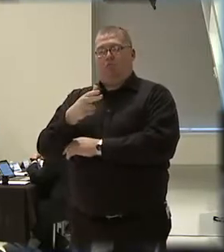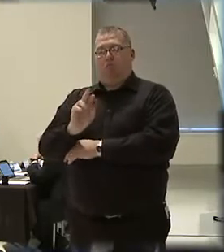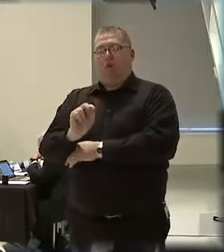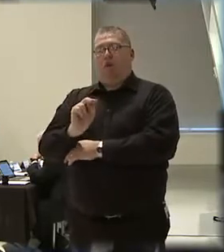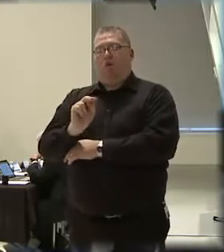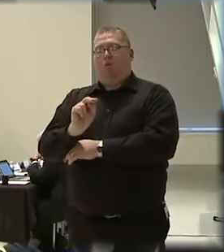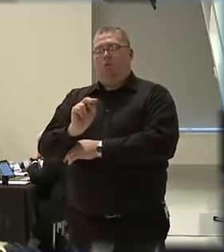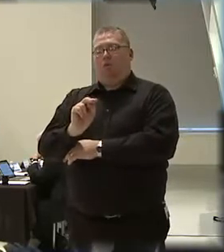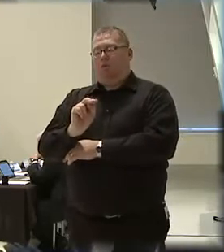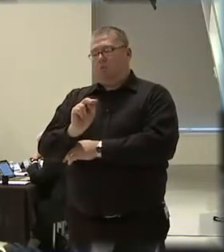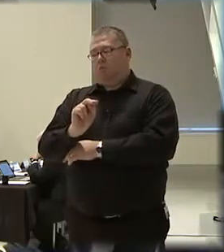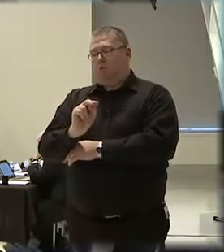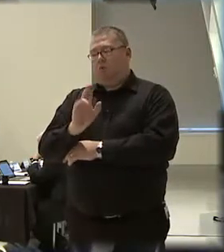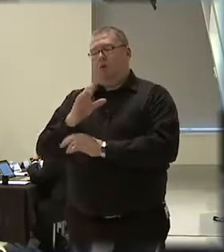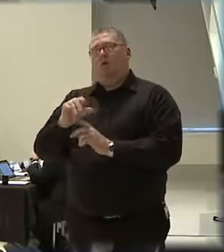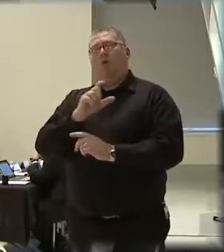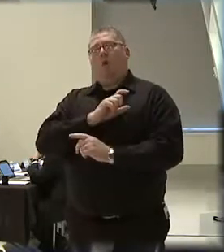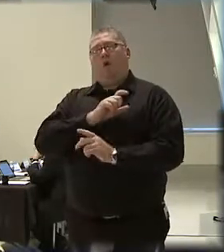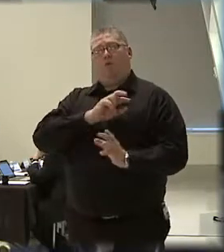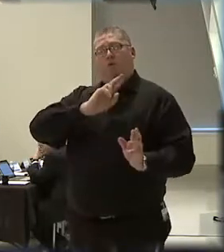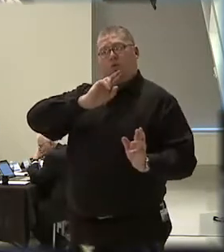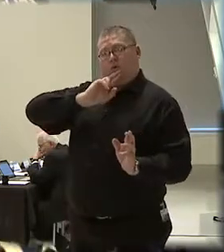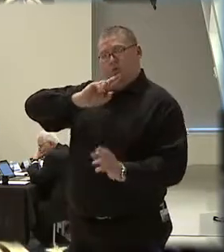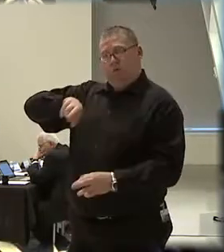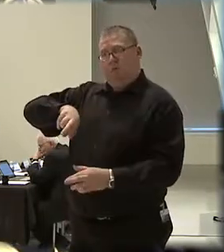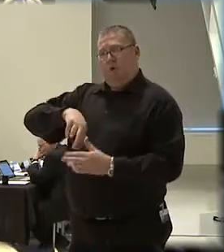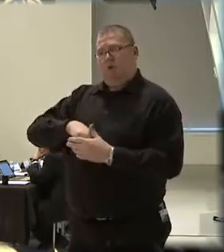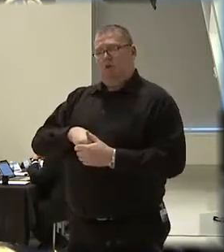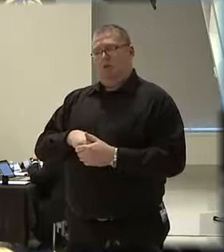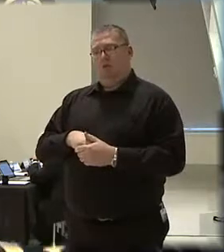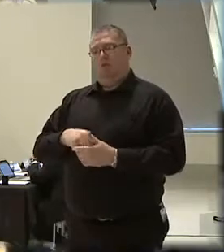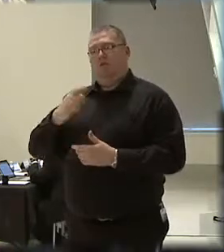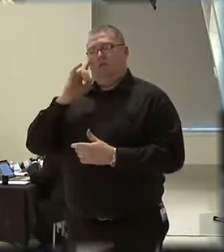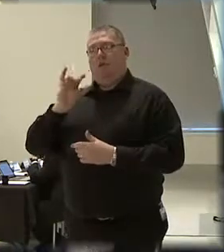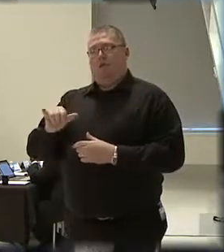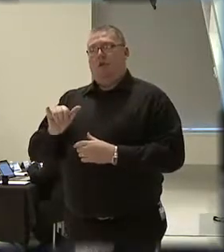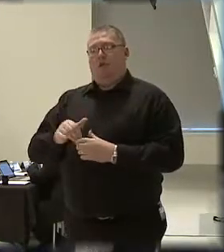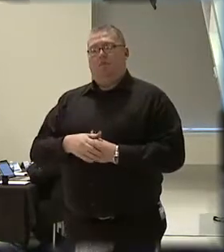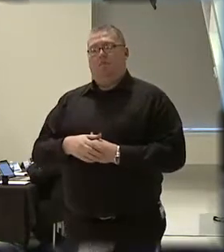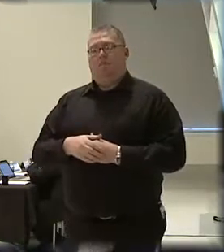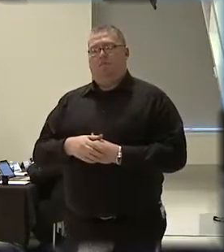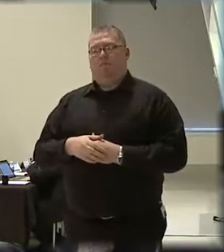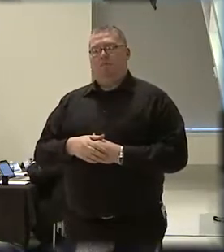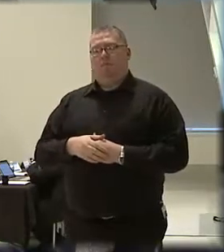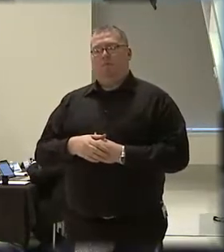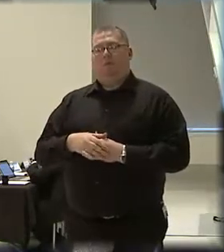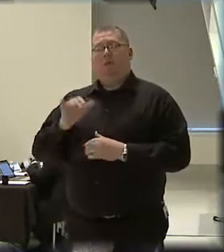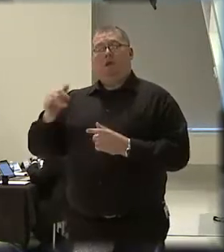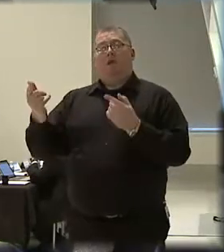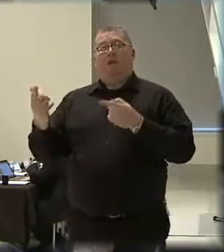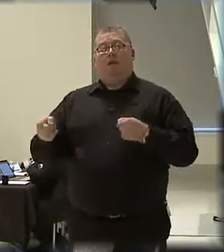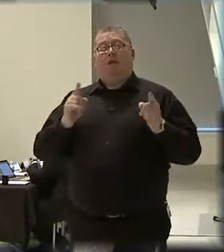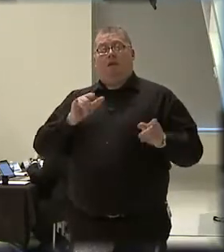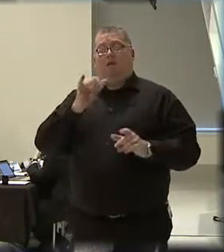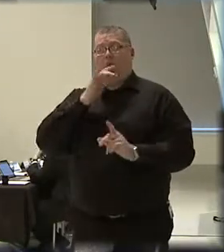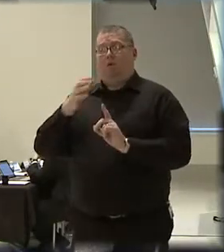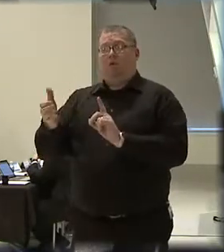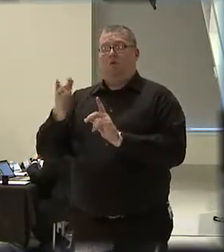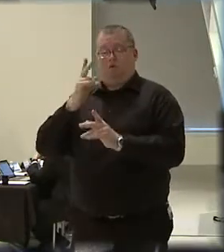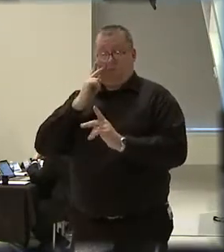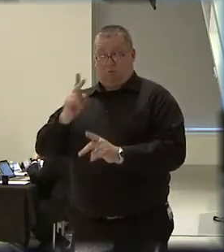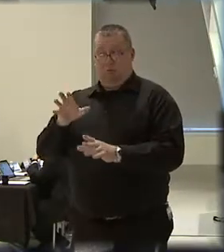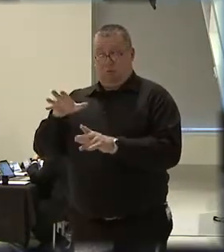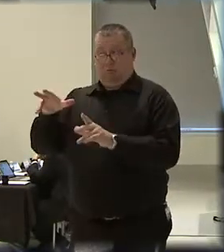BART platform after officers responded to a fight in progress. That incident was captured on